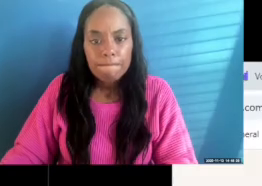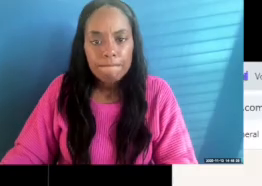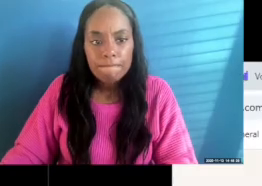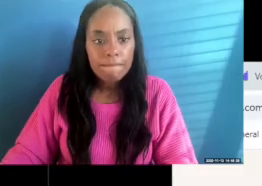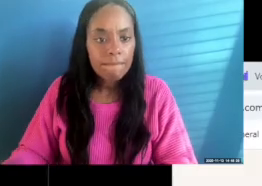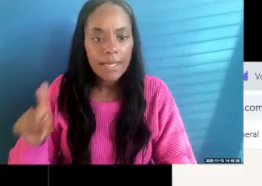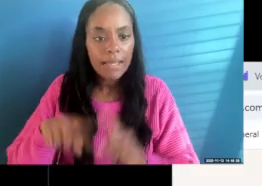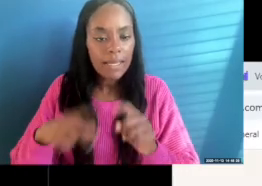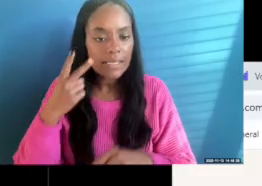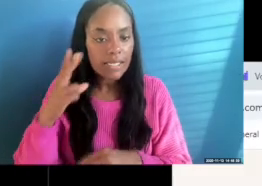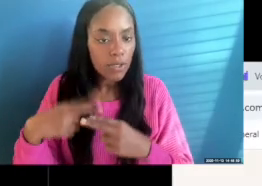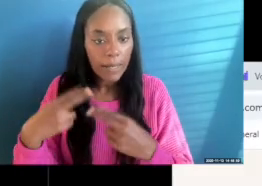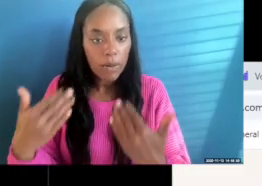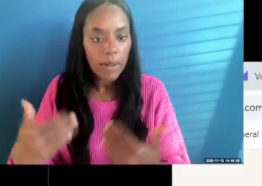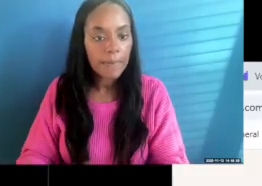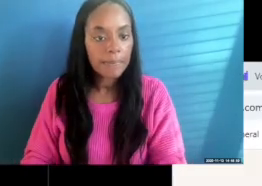Thank you, Robert.